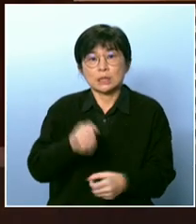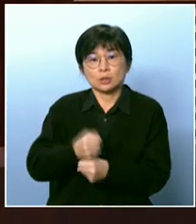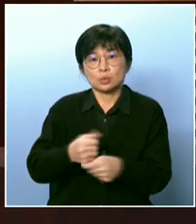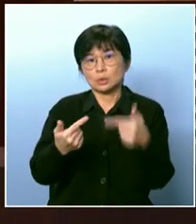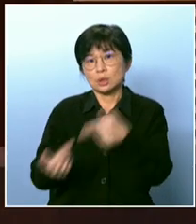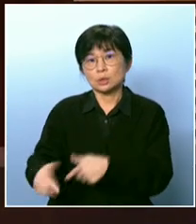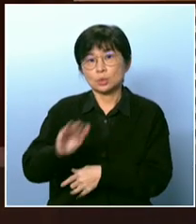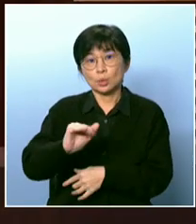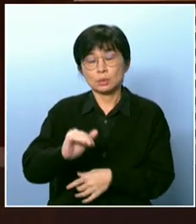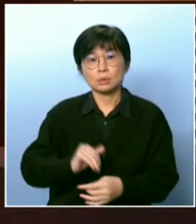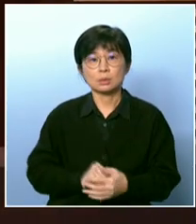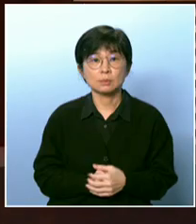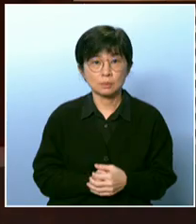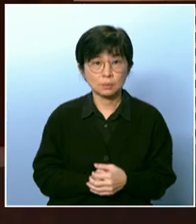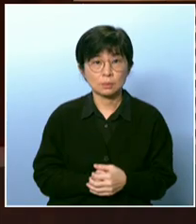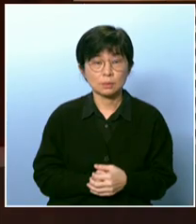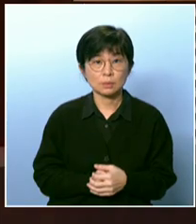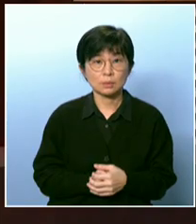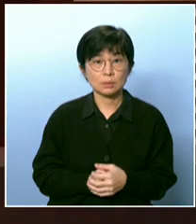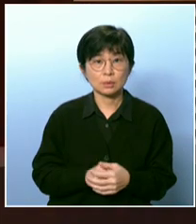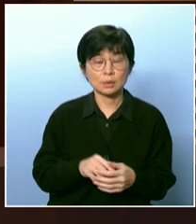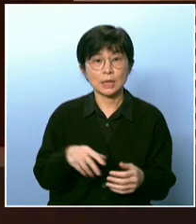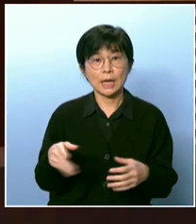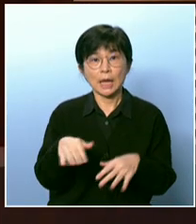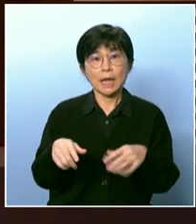can continue with their efforts with the residual funds